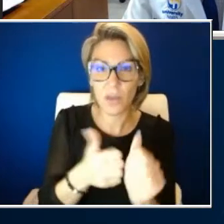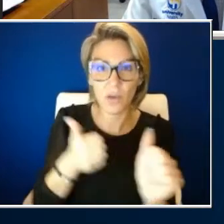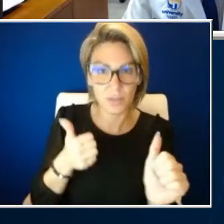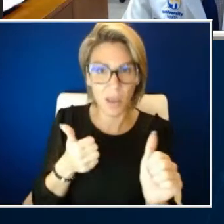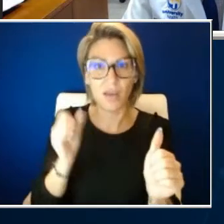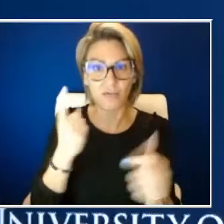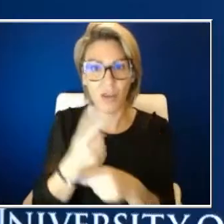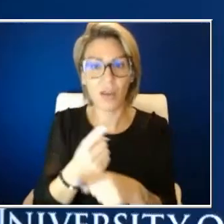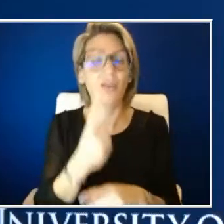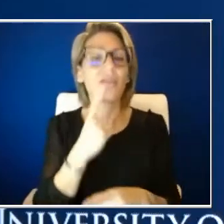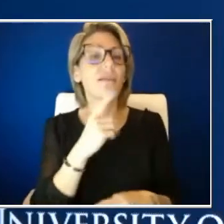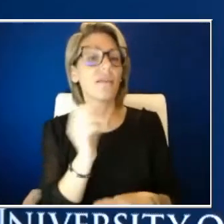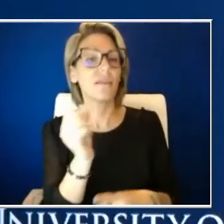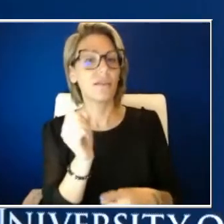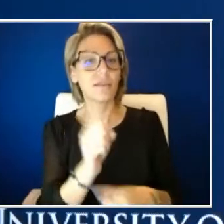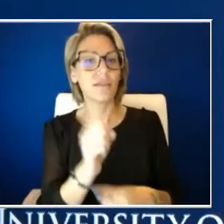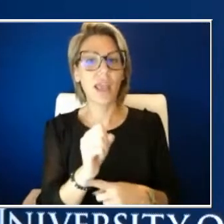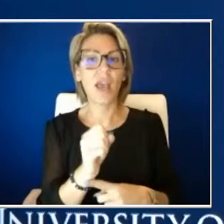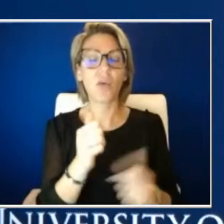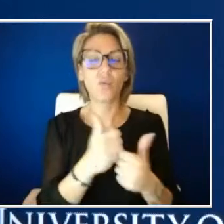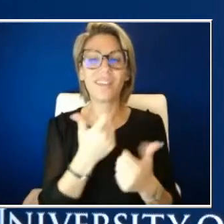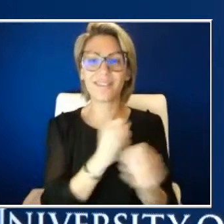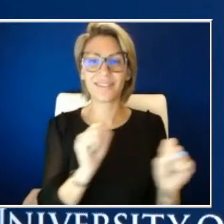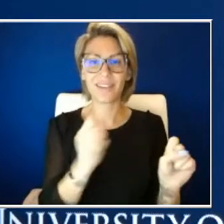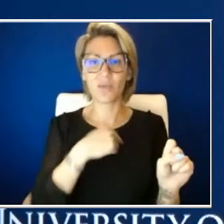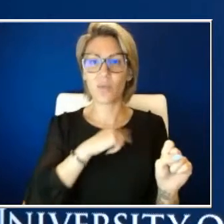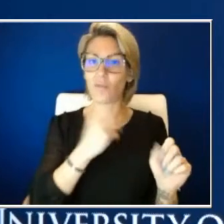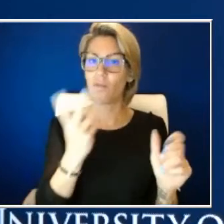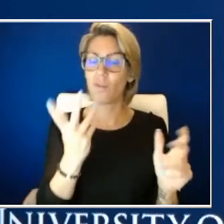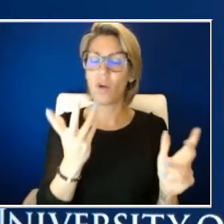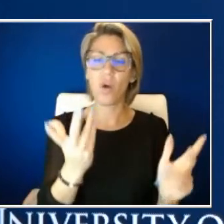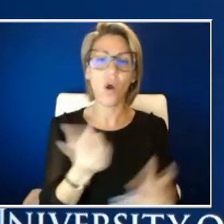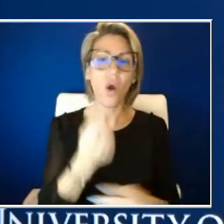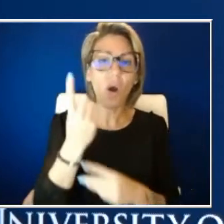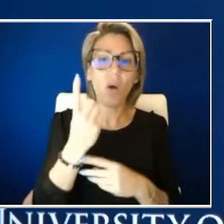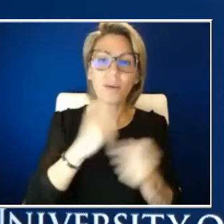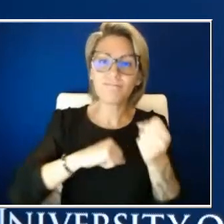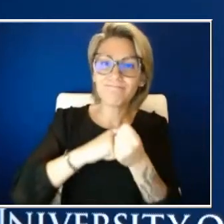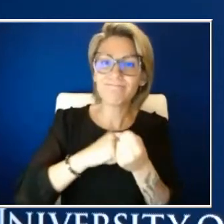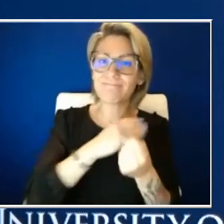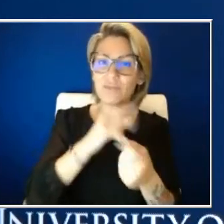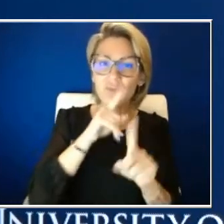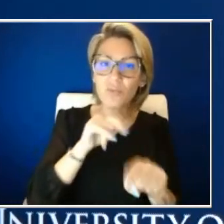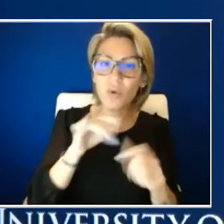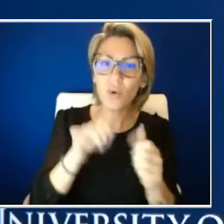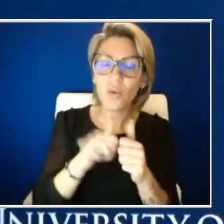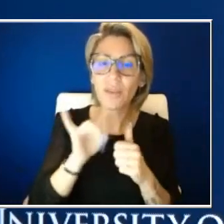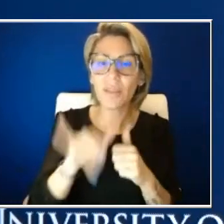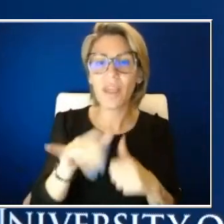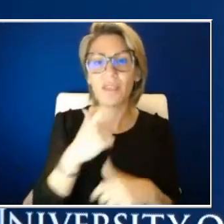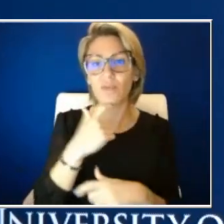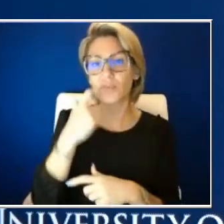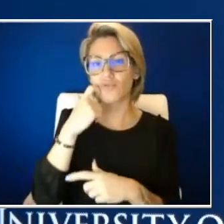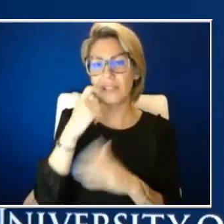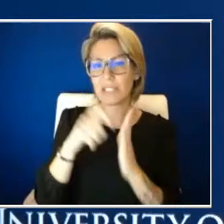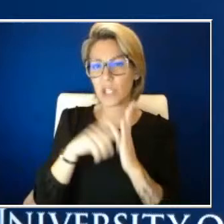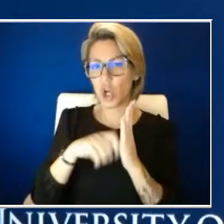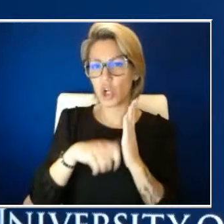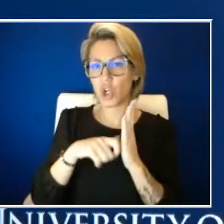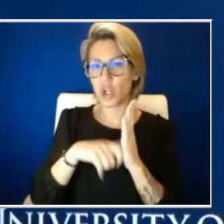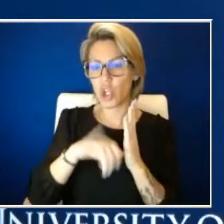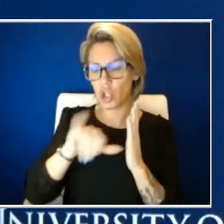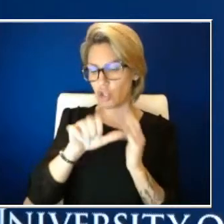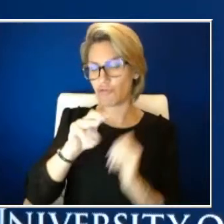I would say as far as safety, we have always promoted that and endorsed that and reported on that. There was a recent article, I think it was in the JAMA